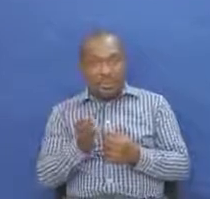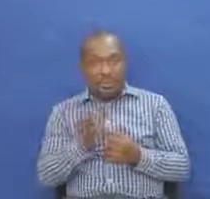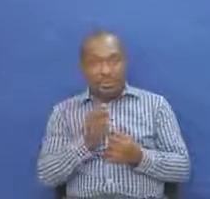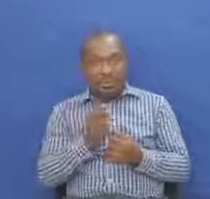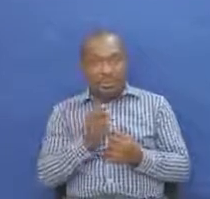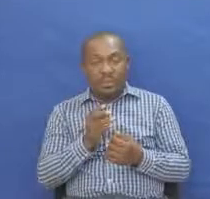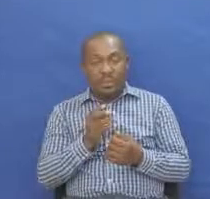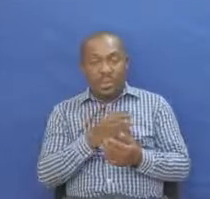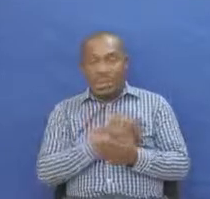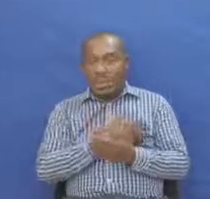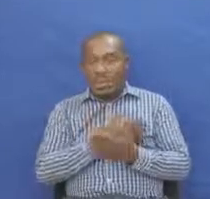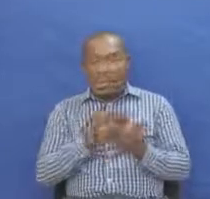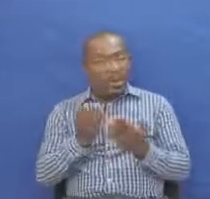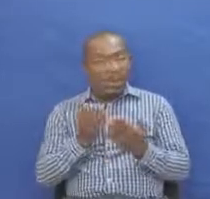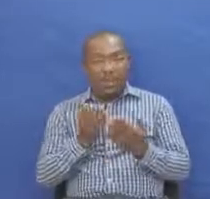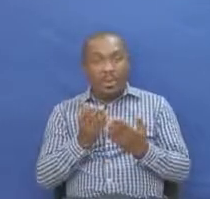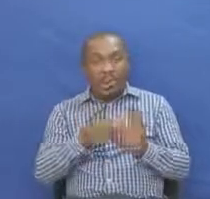negative growth occurs,